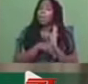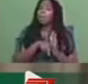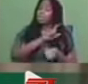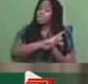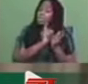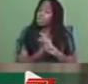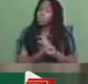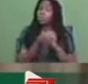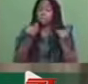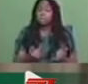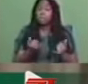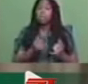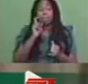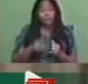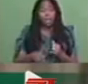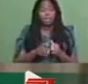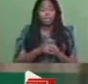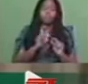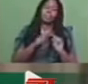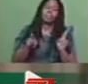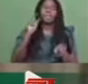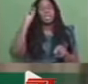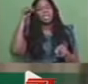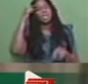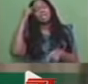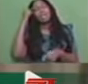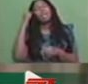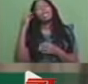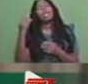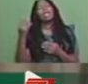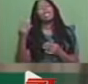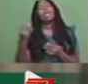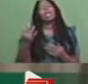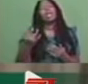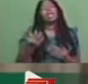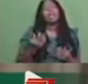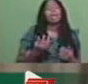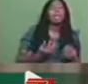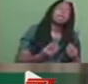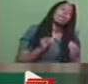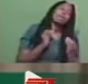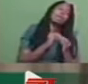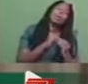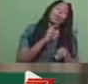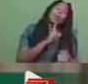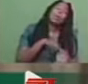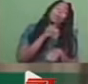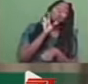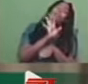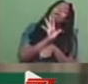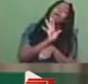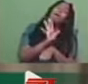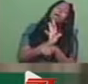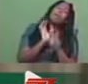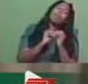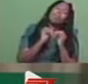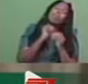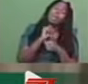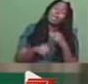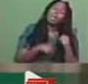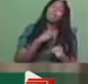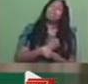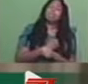to form, will take another 5 years if they have so much to understand. This process appears to